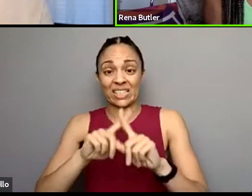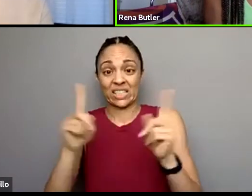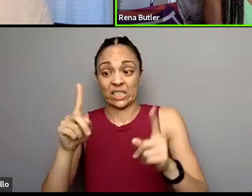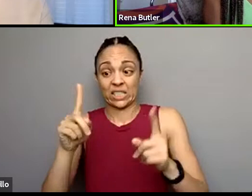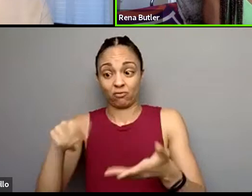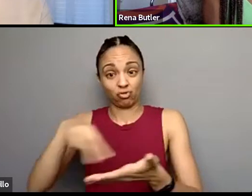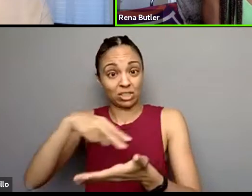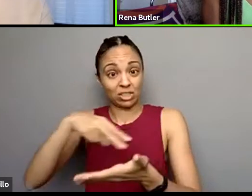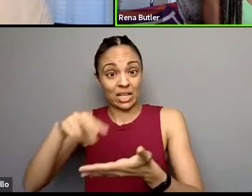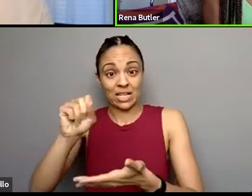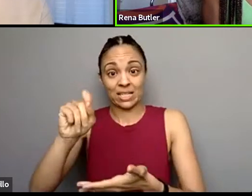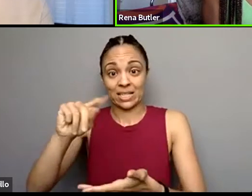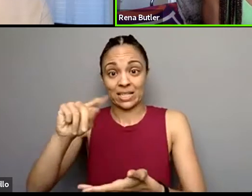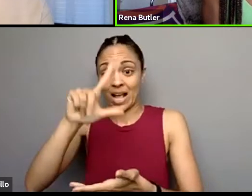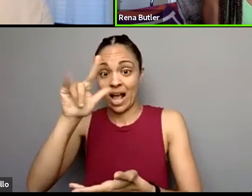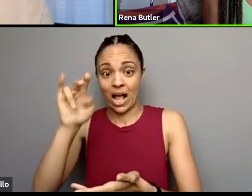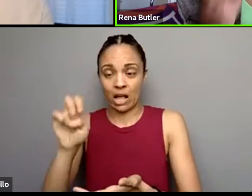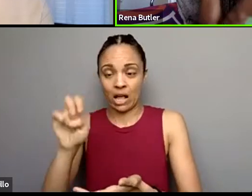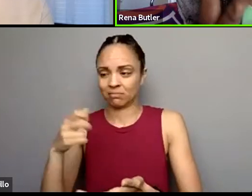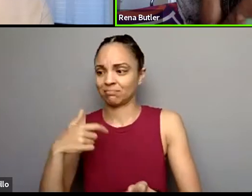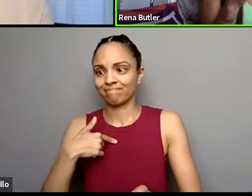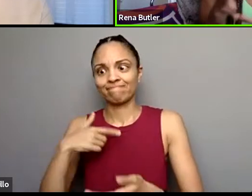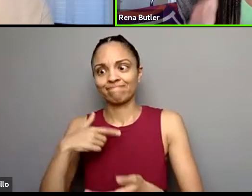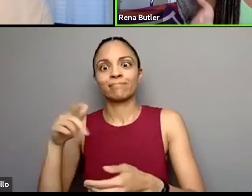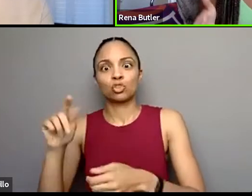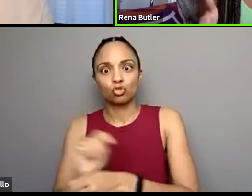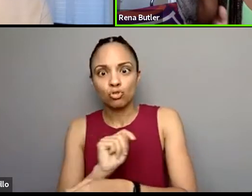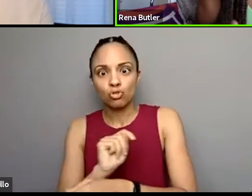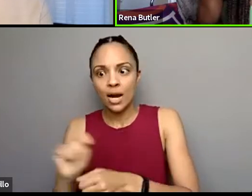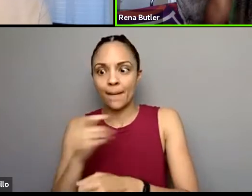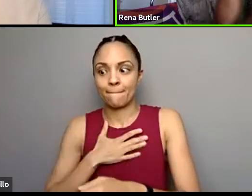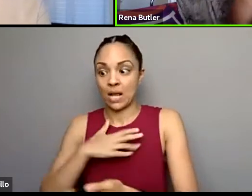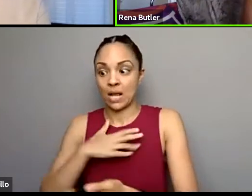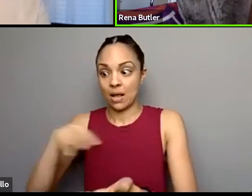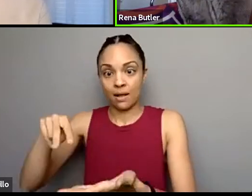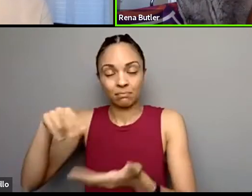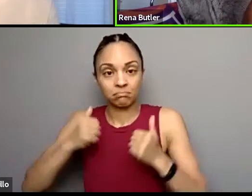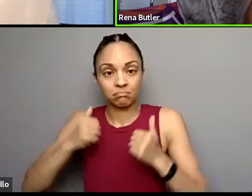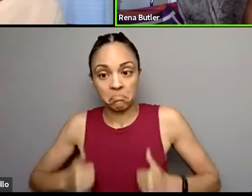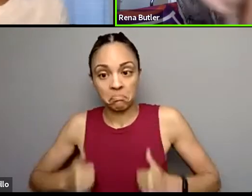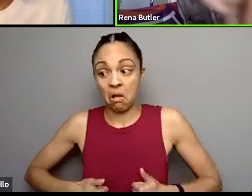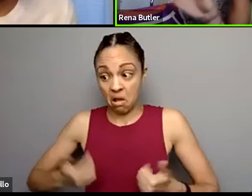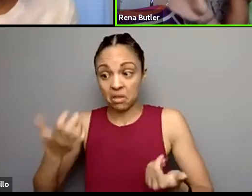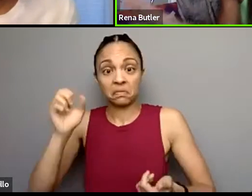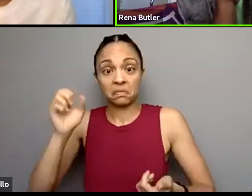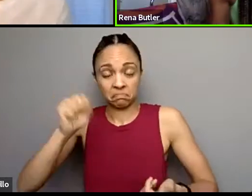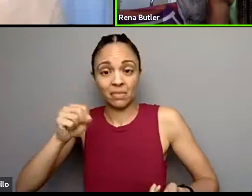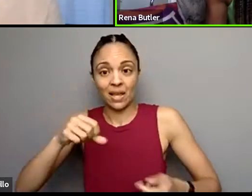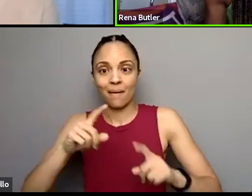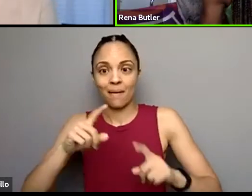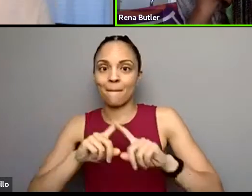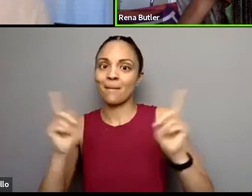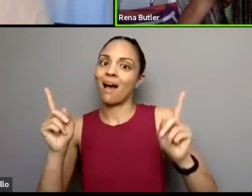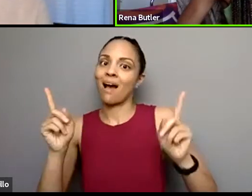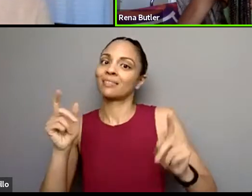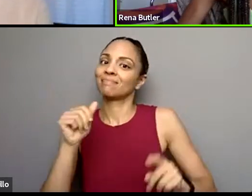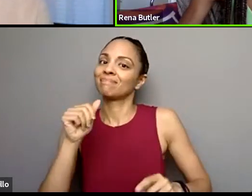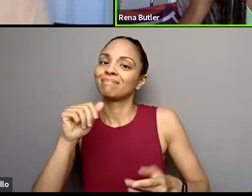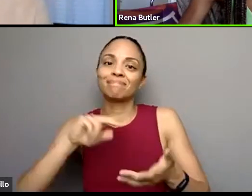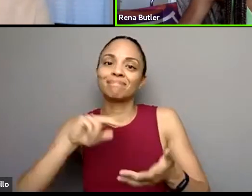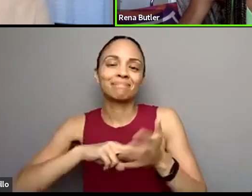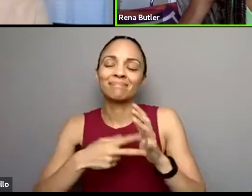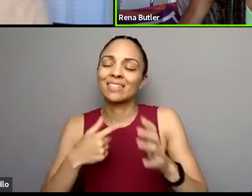body, but not ballet every day. So that was a big shift for me, I